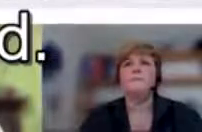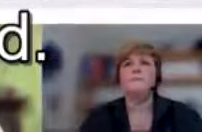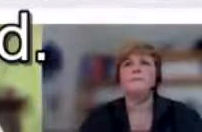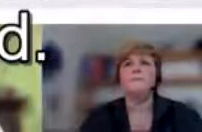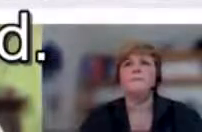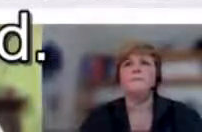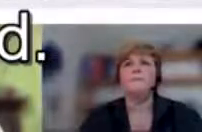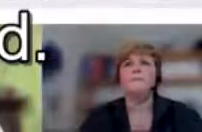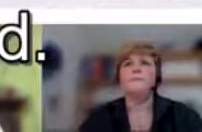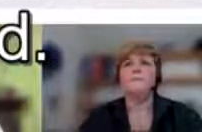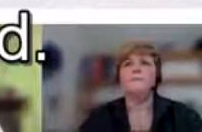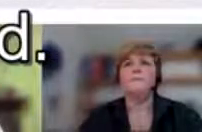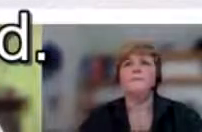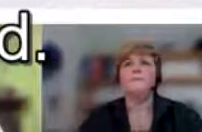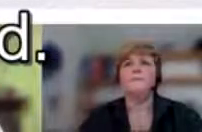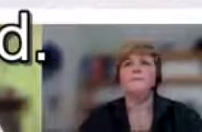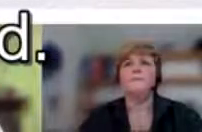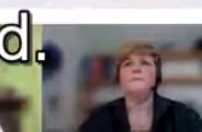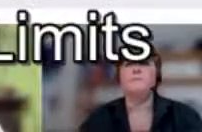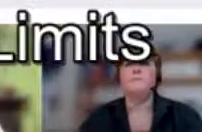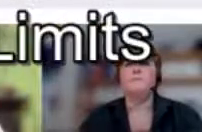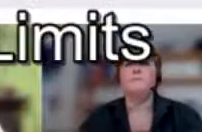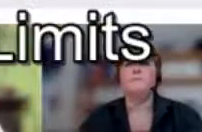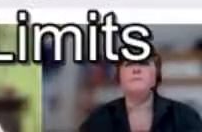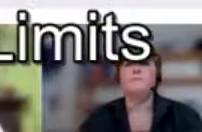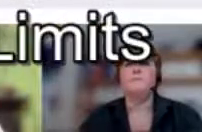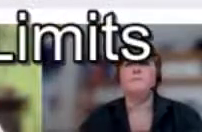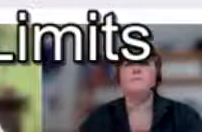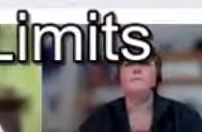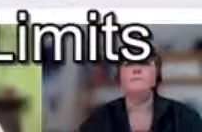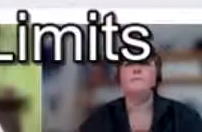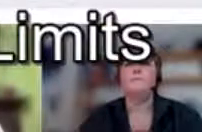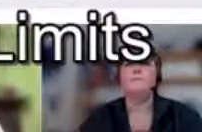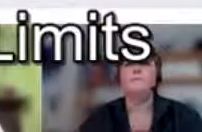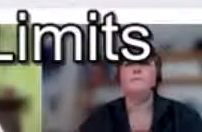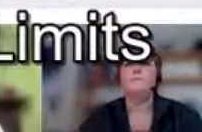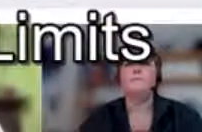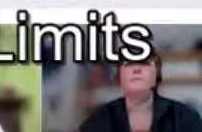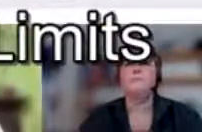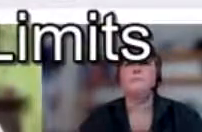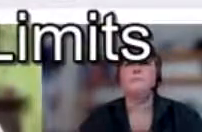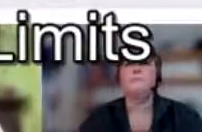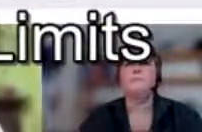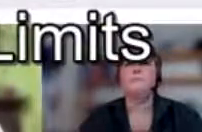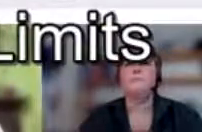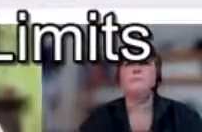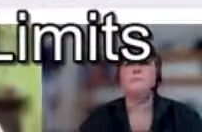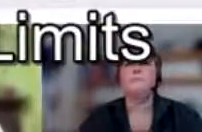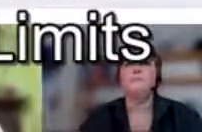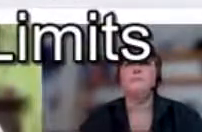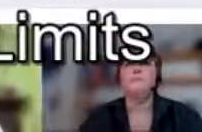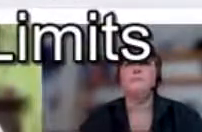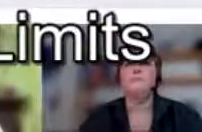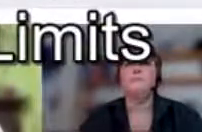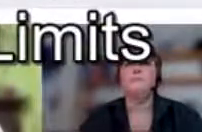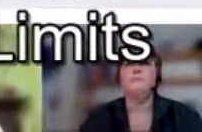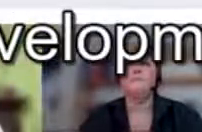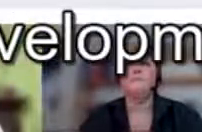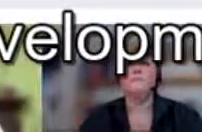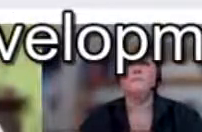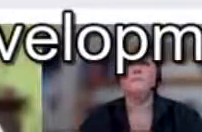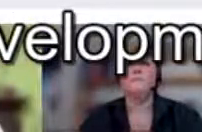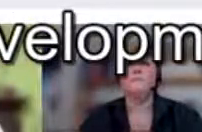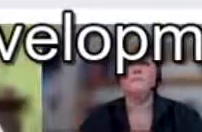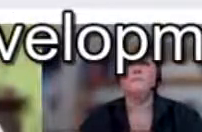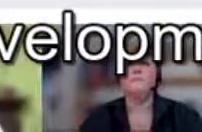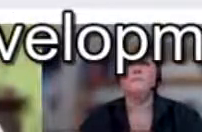to the building and operating of the new road. Two important ways in which our plans have developed relate to our proposed order limits and